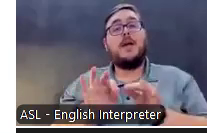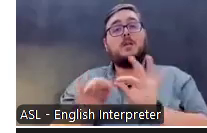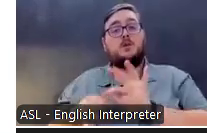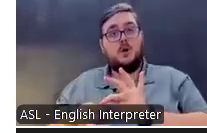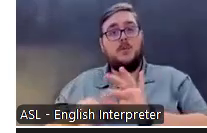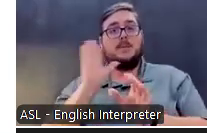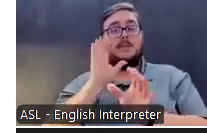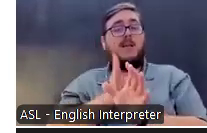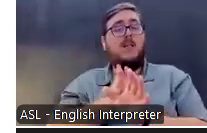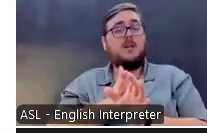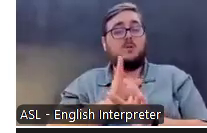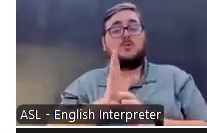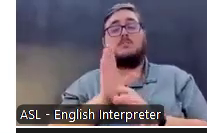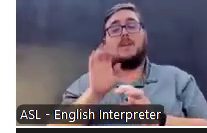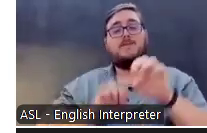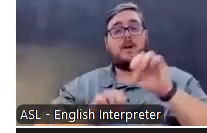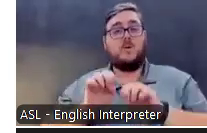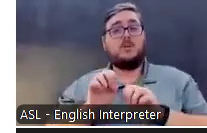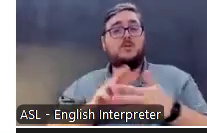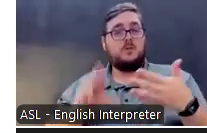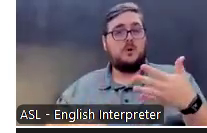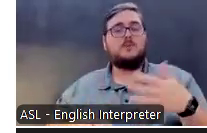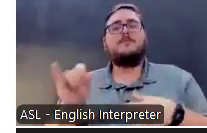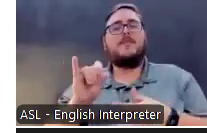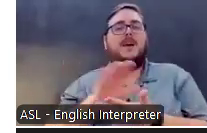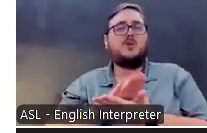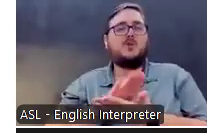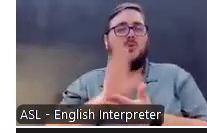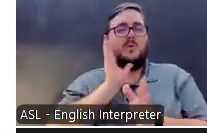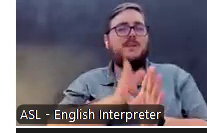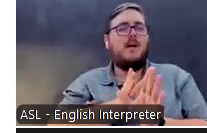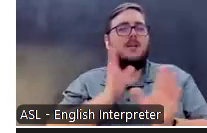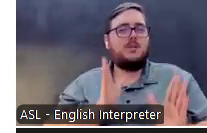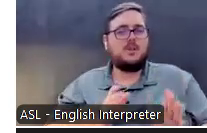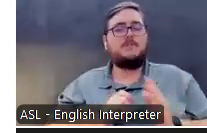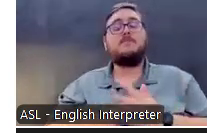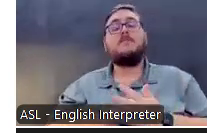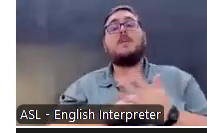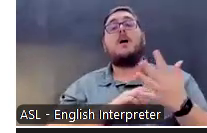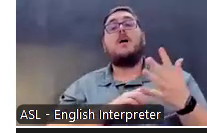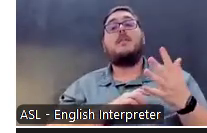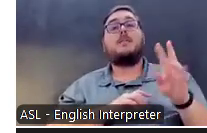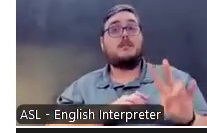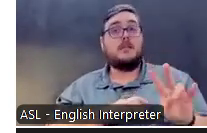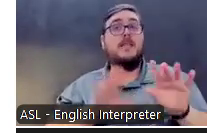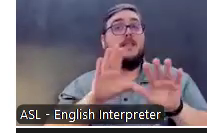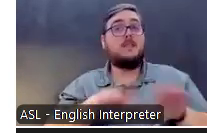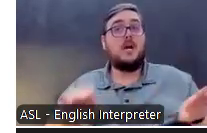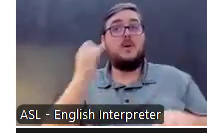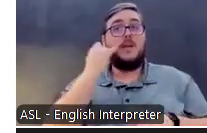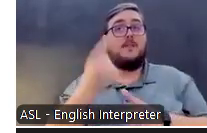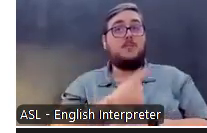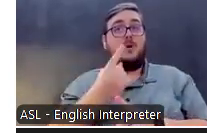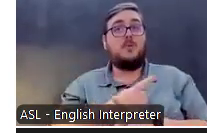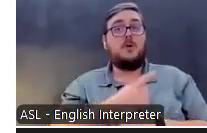for instance. The child whenever appropriate. Note here that if the child is age 13,